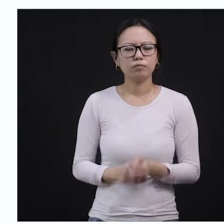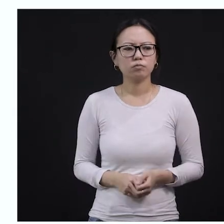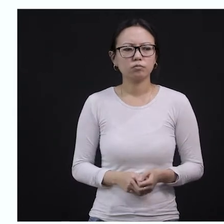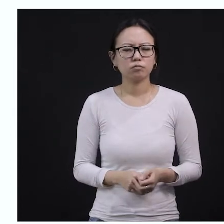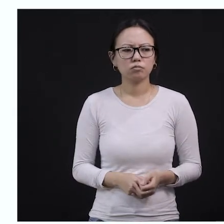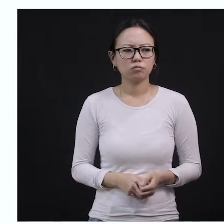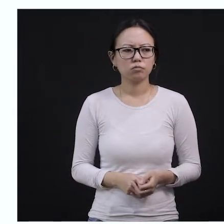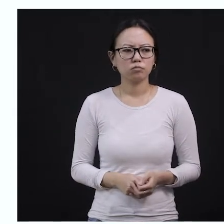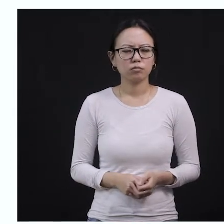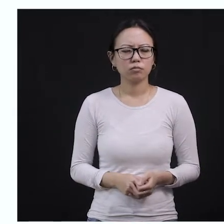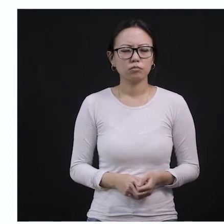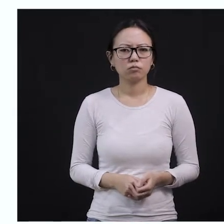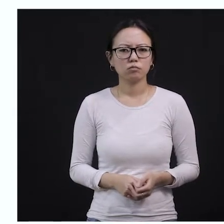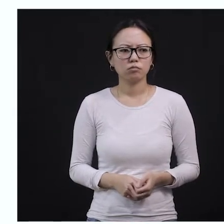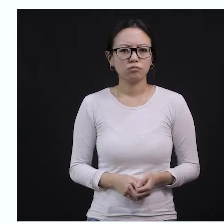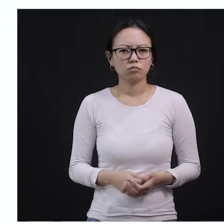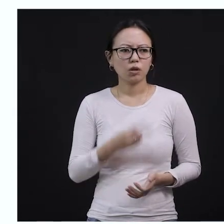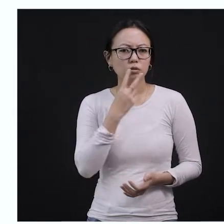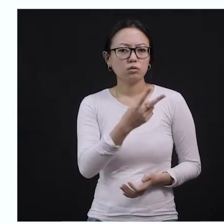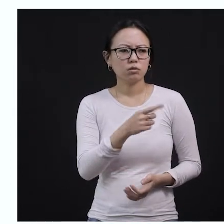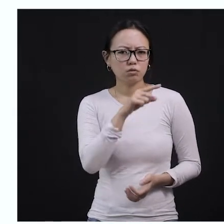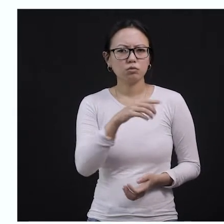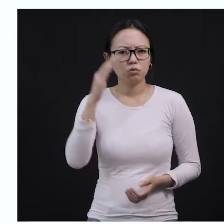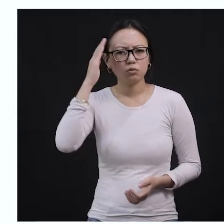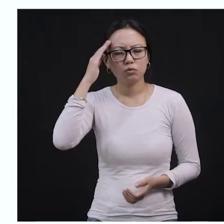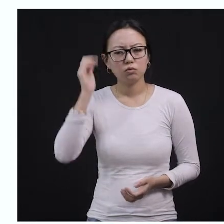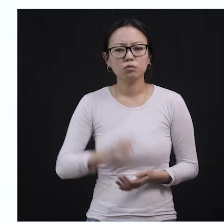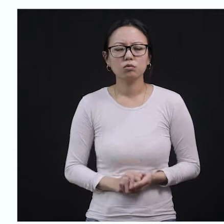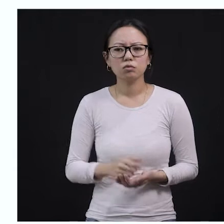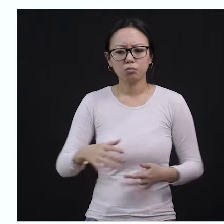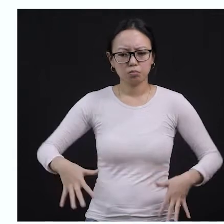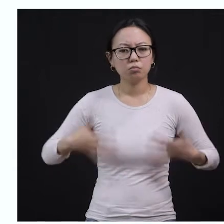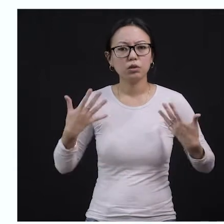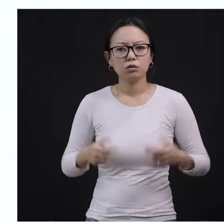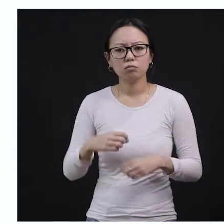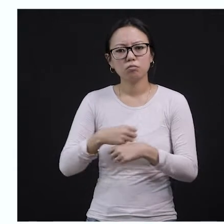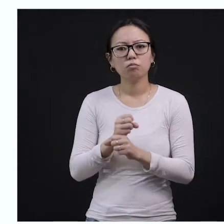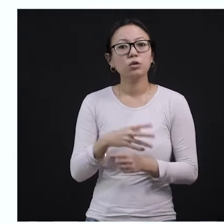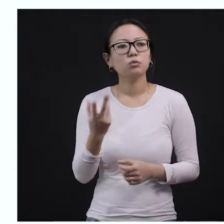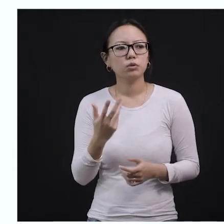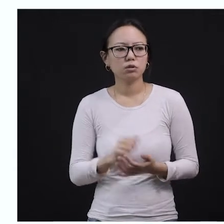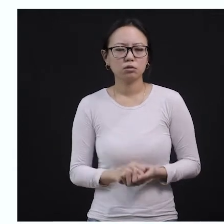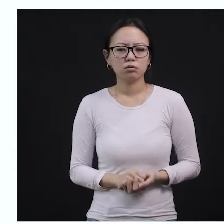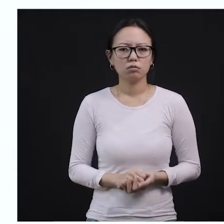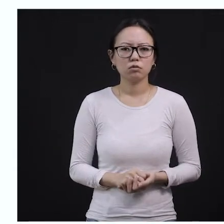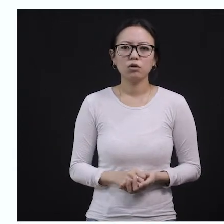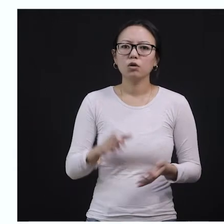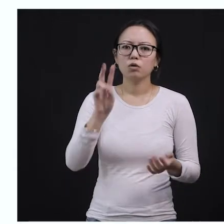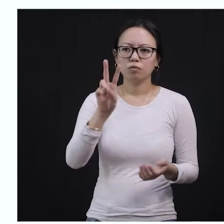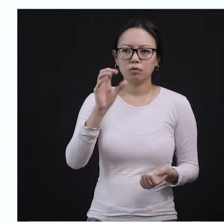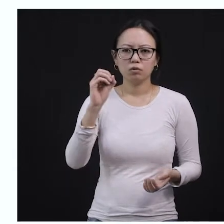man-made and which of these are natural disasters? See, this volcano is a natural disaster,